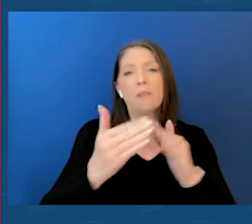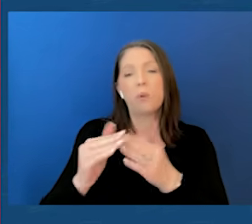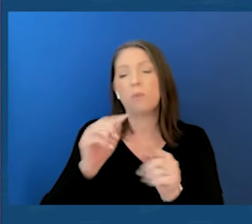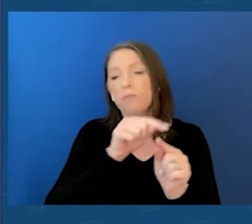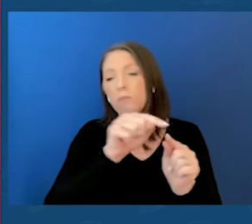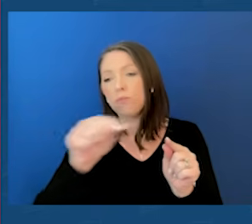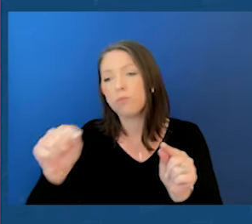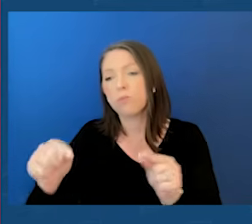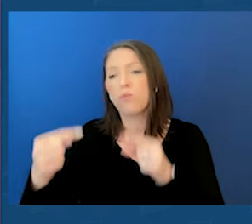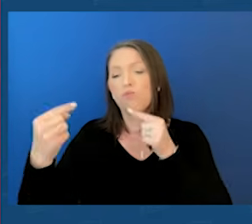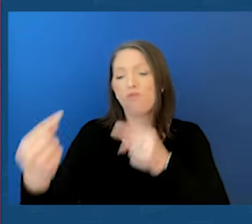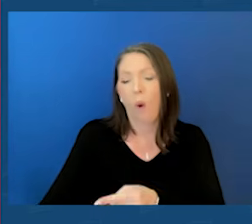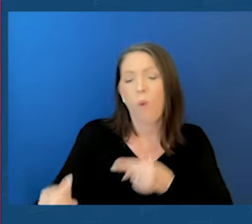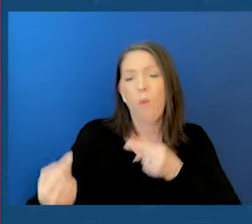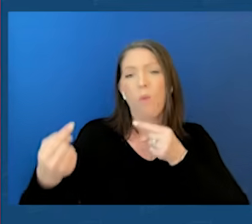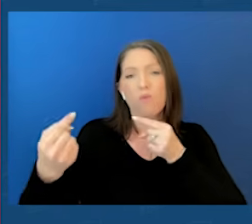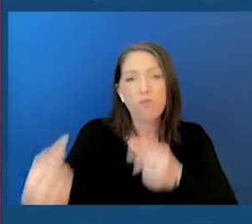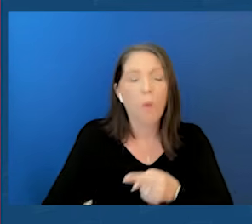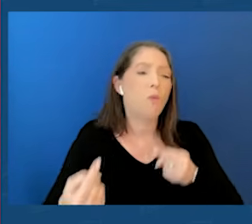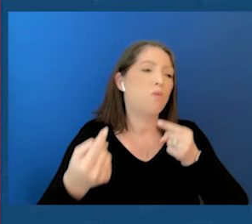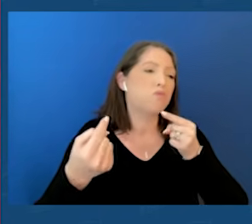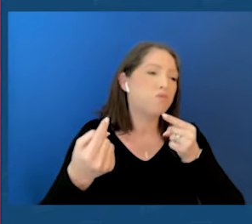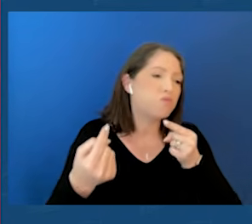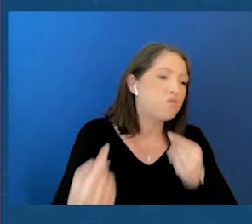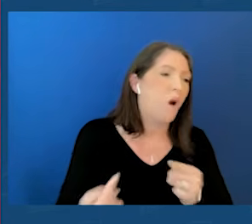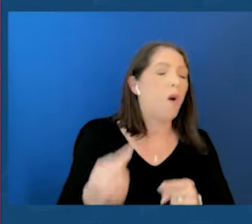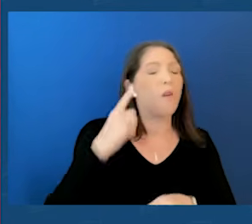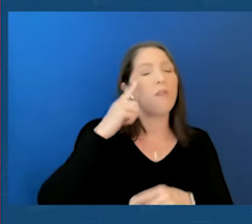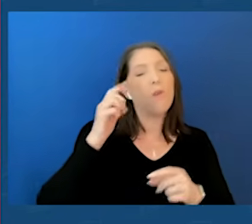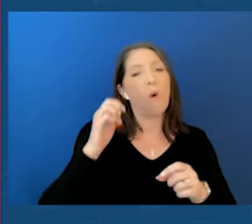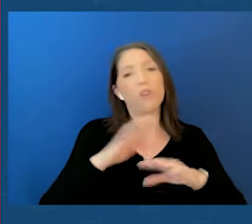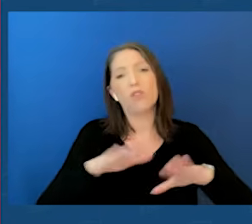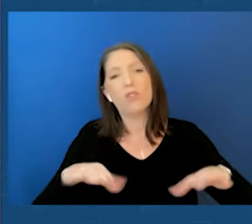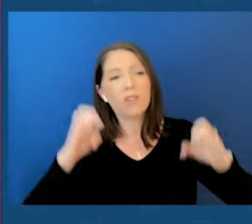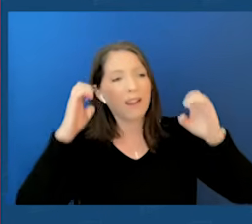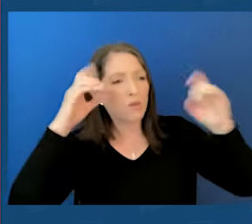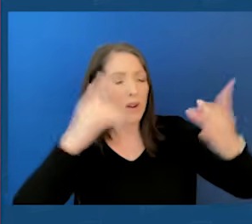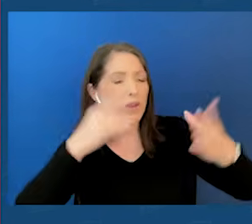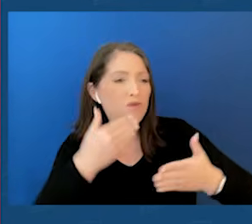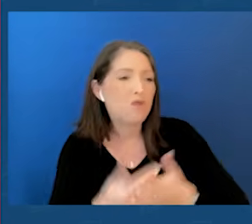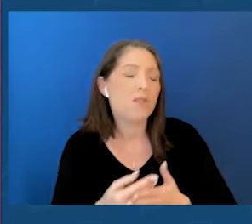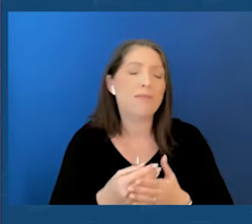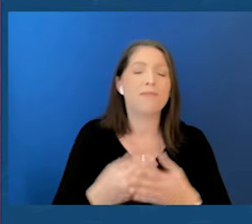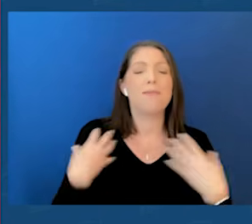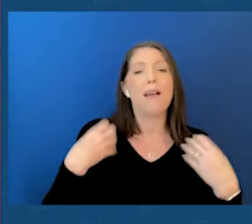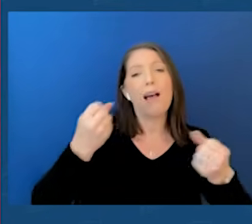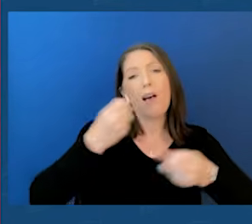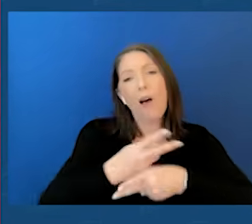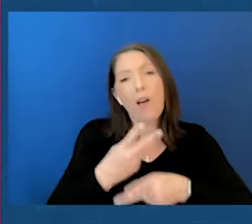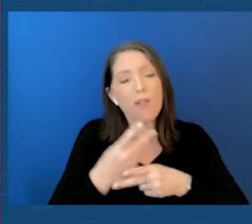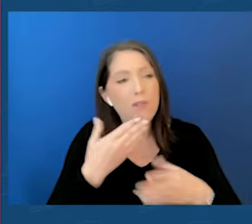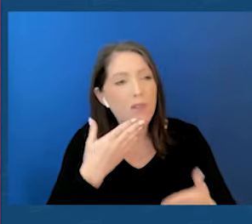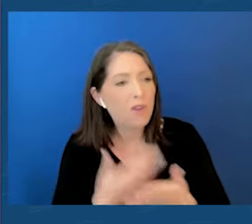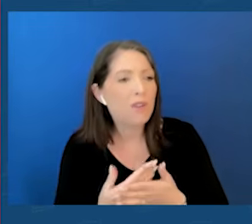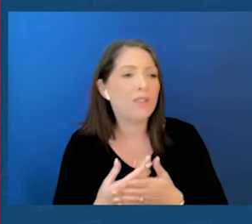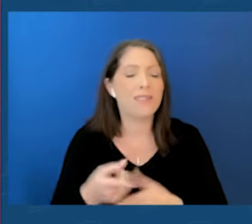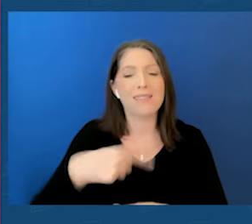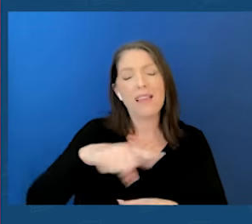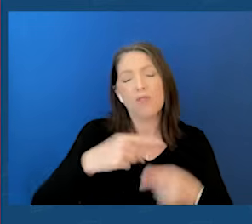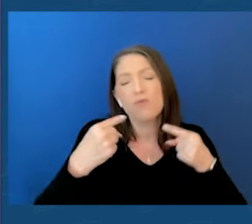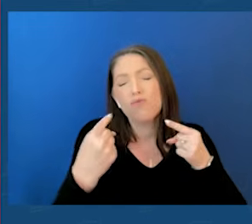after generation, struggle to give their kids a good education, quality health care that they deserve, struggle while fighting the